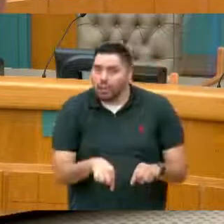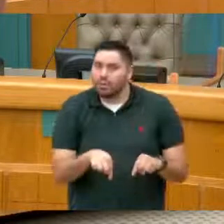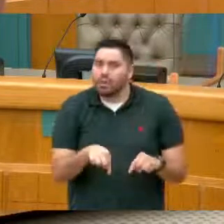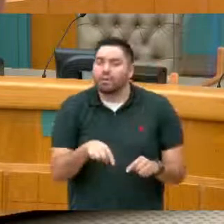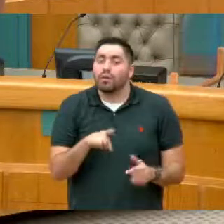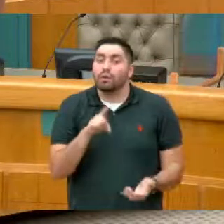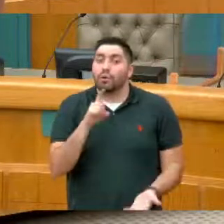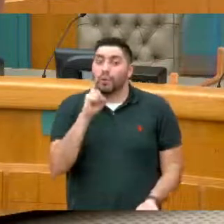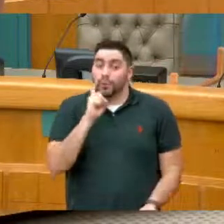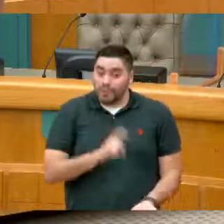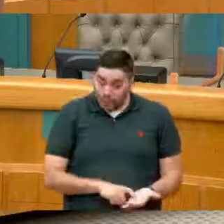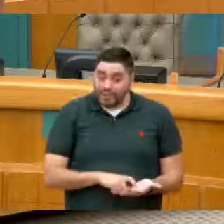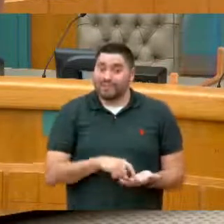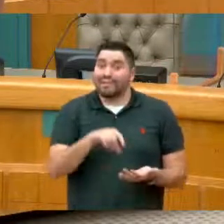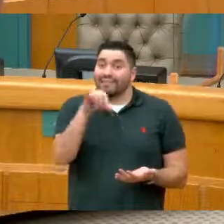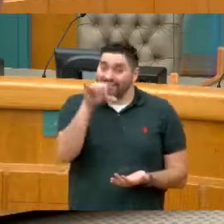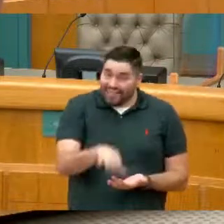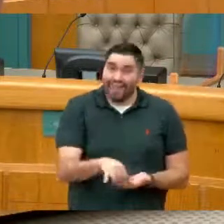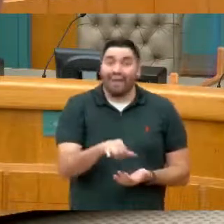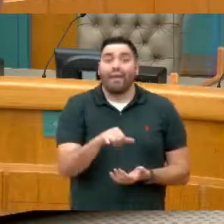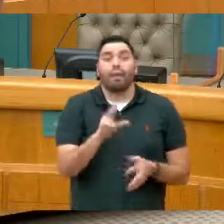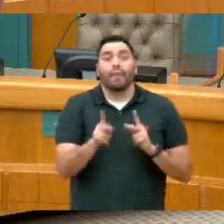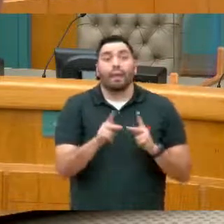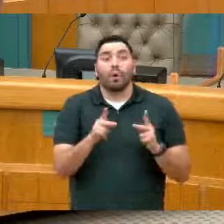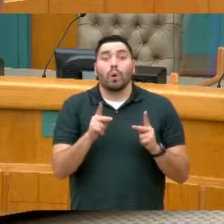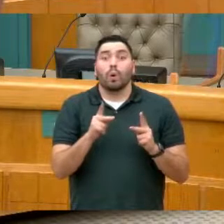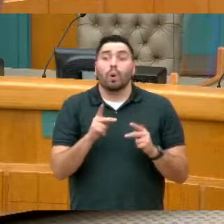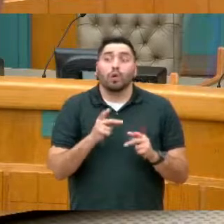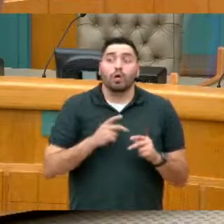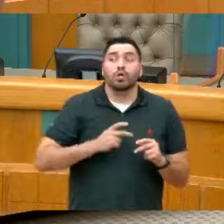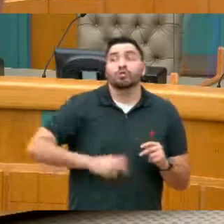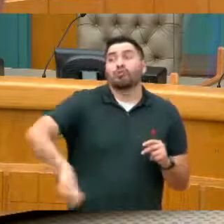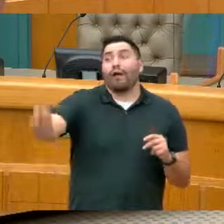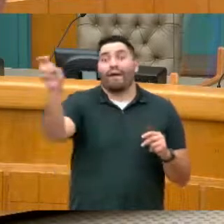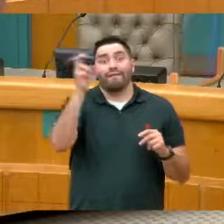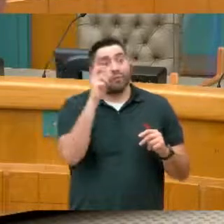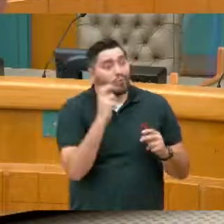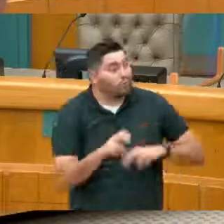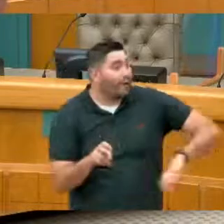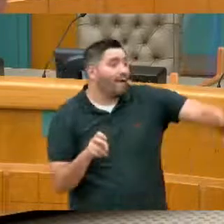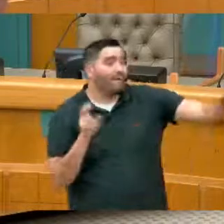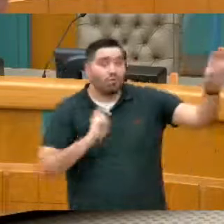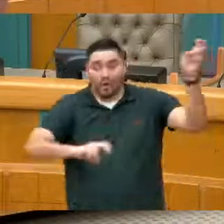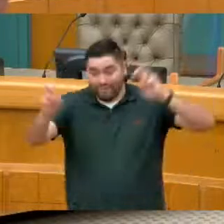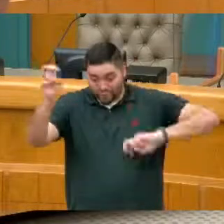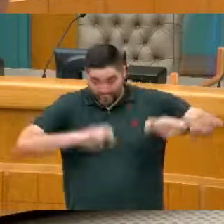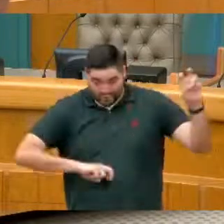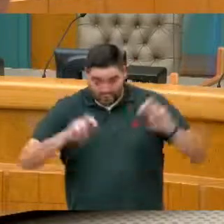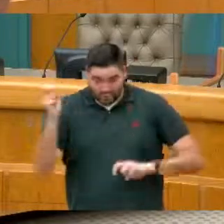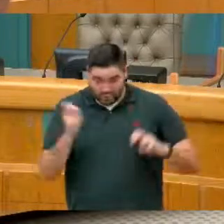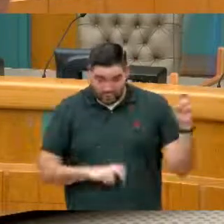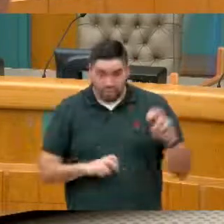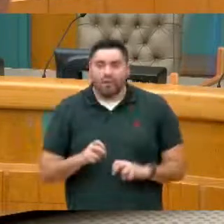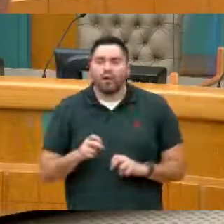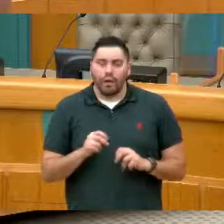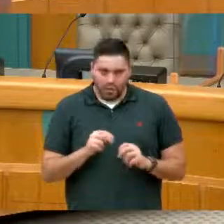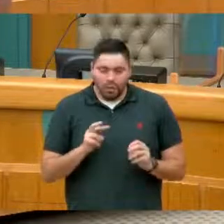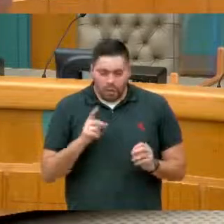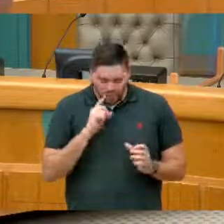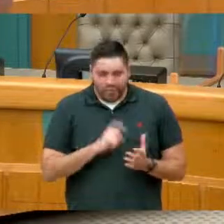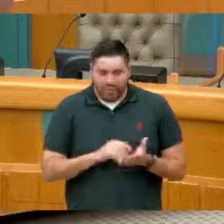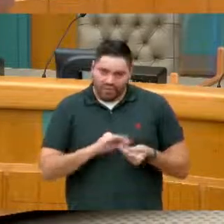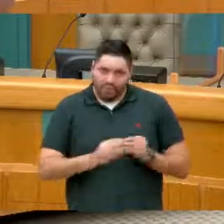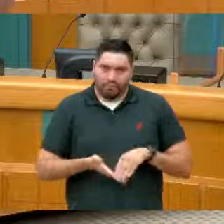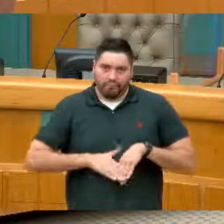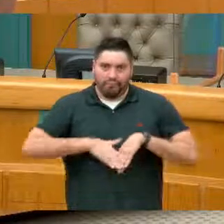to still, because of pandemic fatigue, they're wanting to travel to the beaches or to Corpus or to just to get